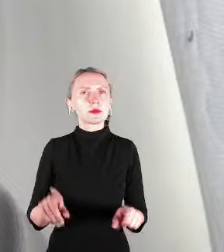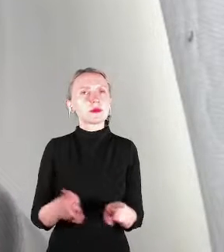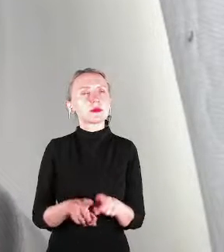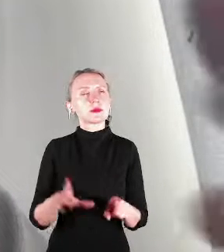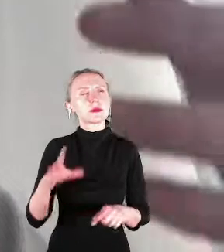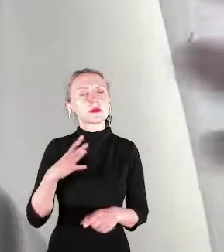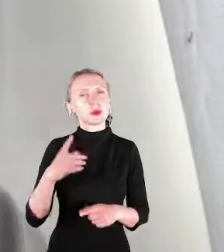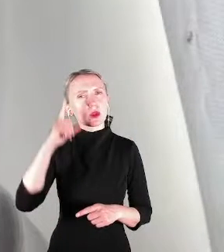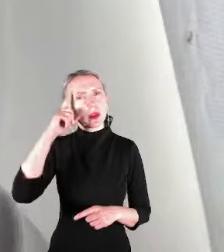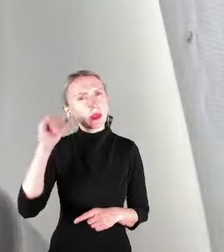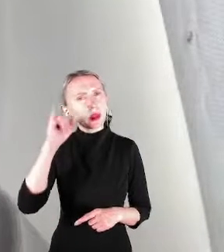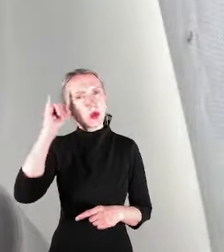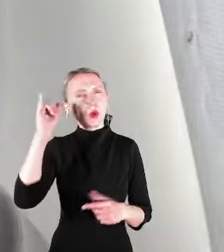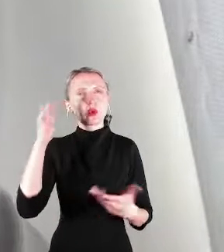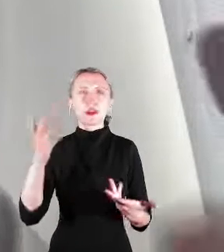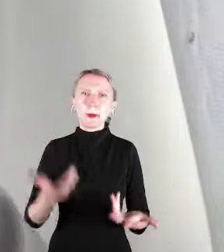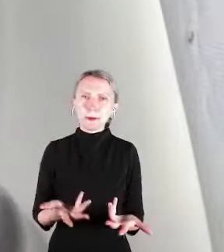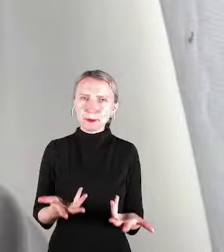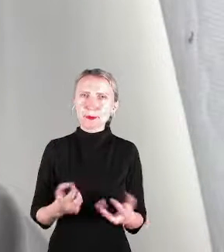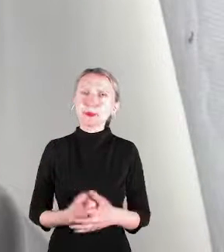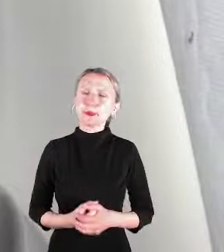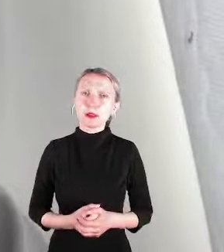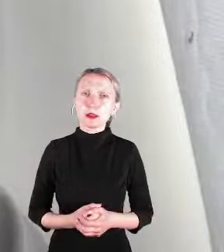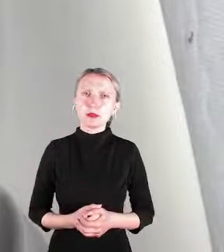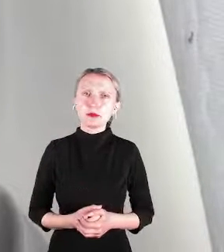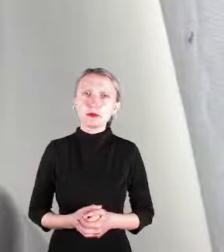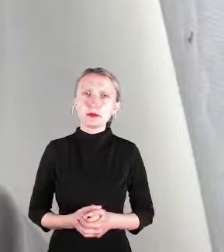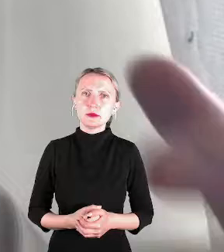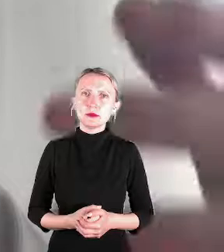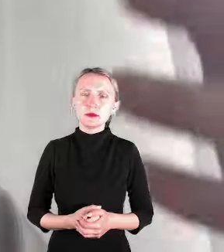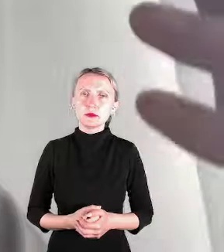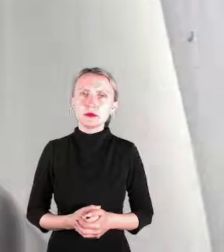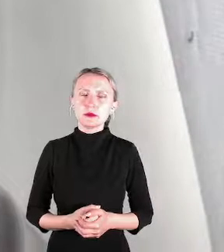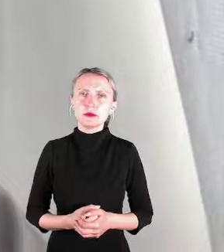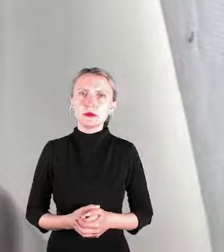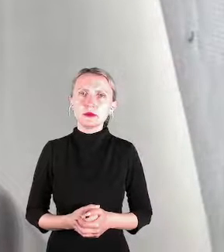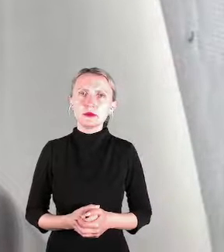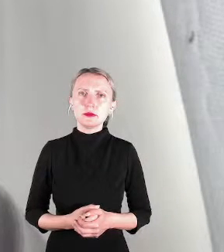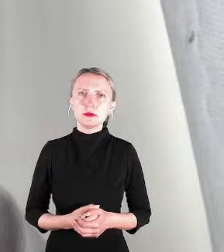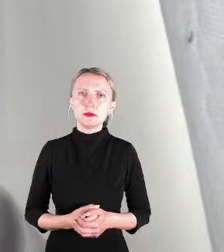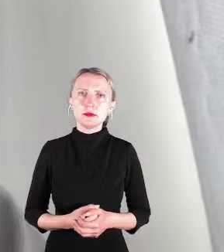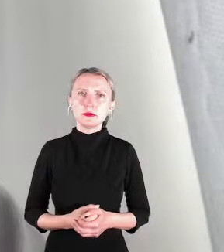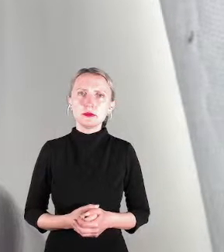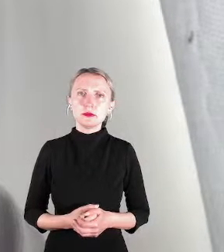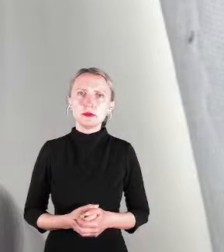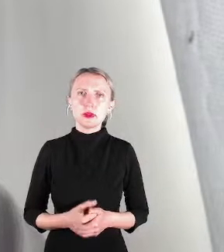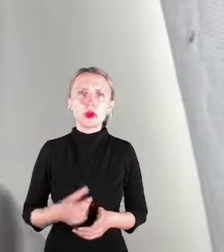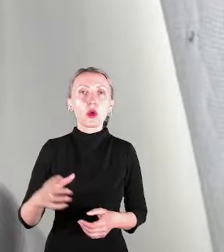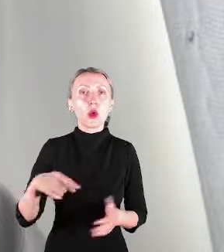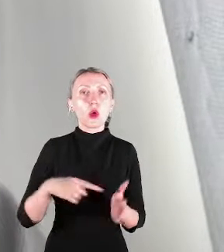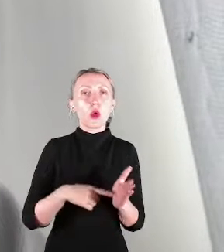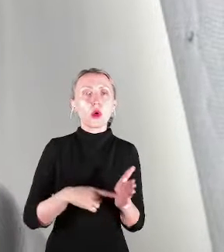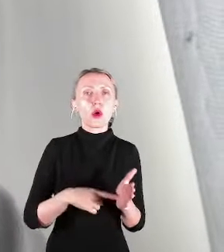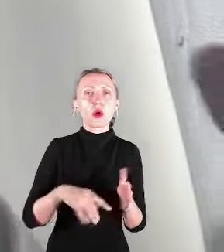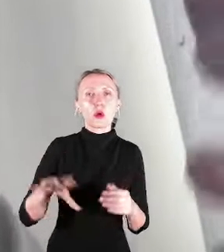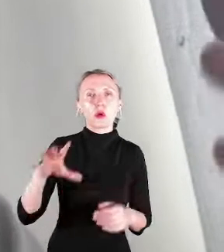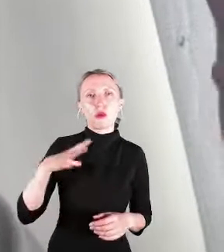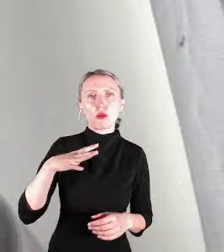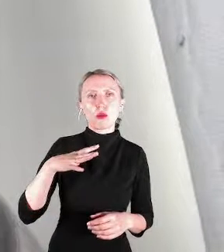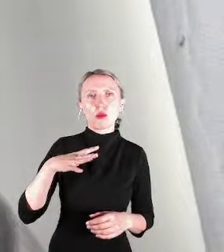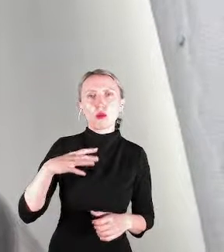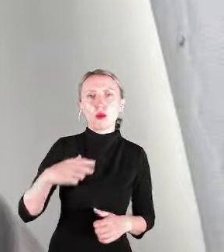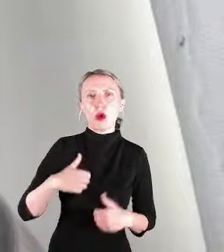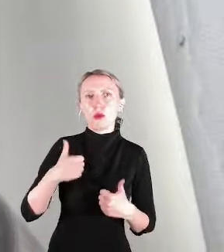to obliterate the old symbols of the old class society, even